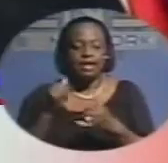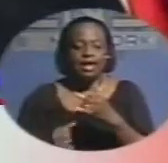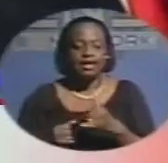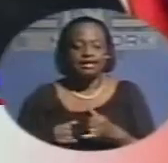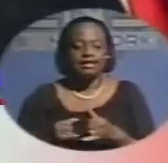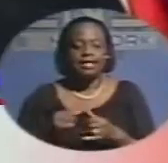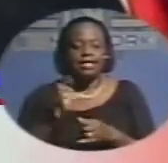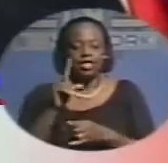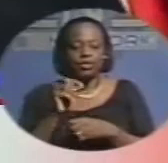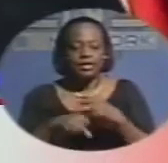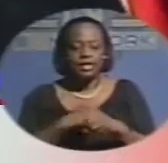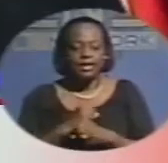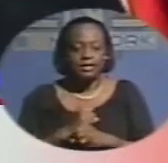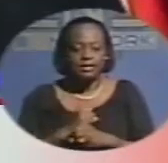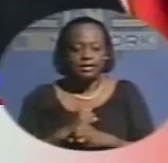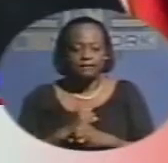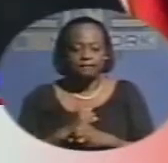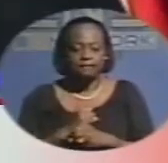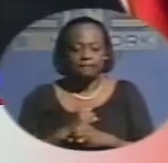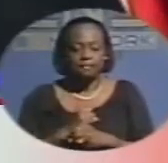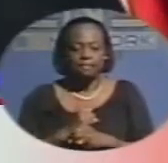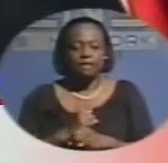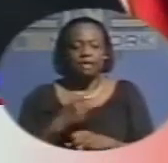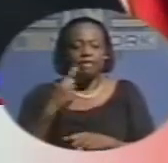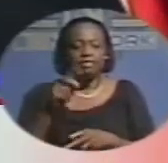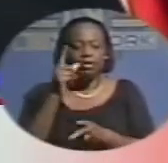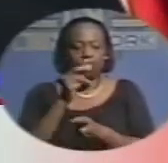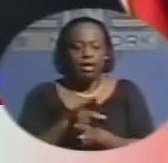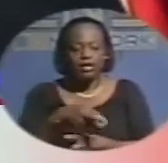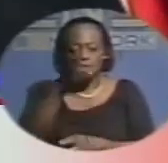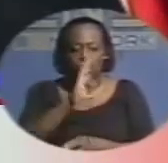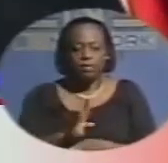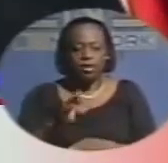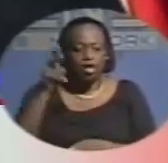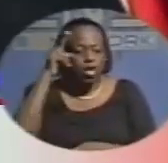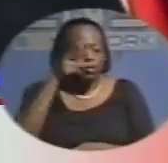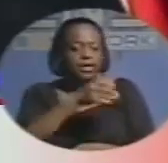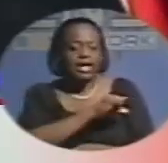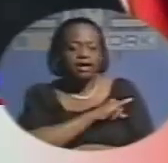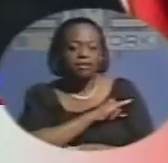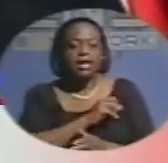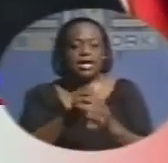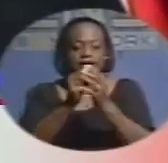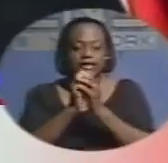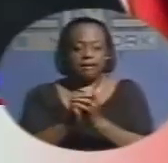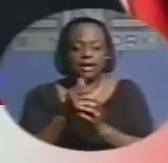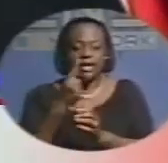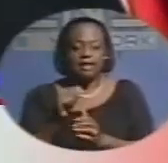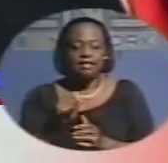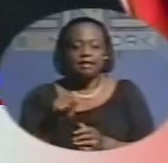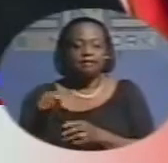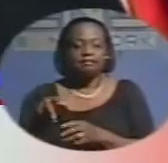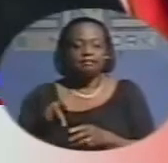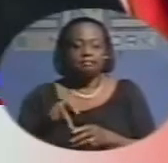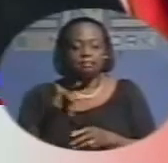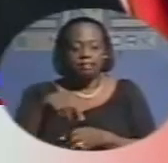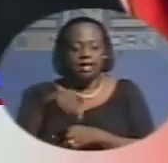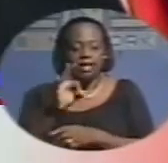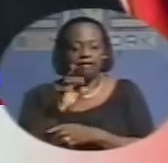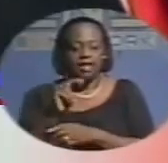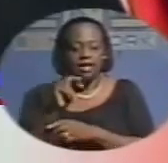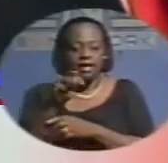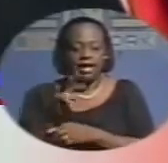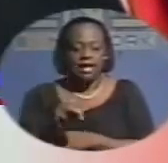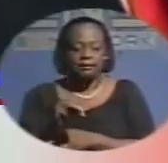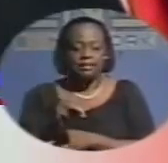Former Prime Minister and Free National Movement leader, the Right Honorable Hubert Ingraham, is commending the party's leadership for safeguarding a free and democratic